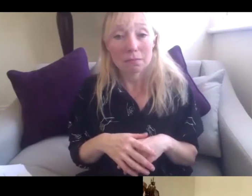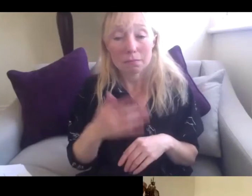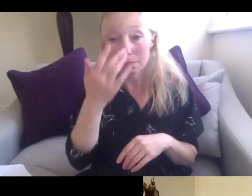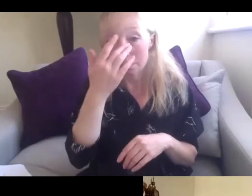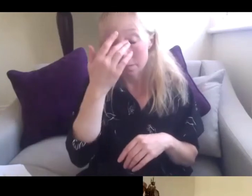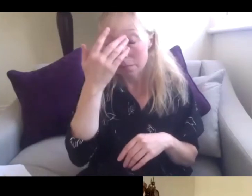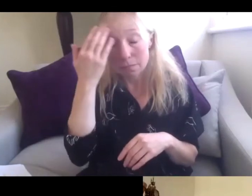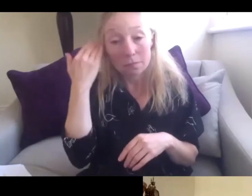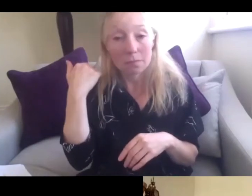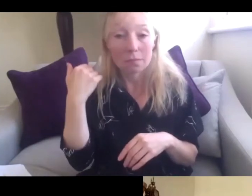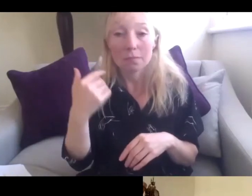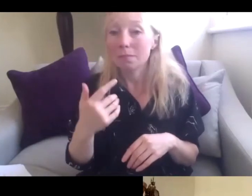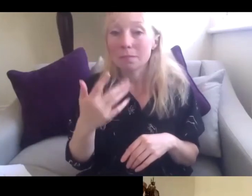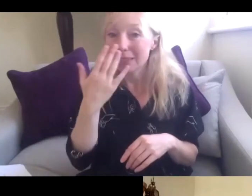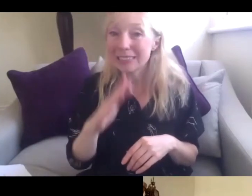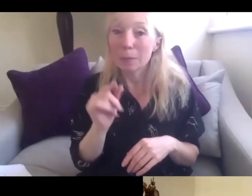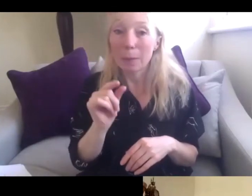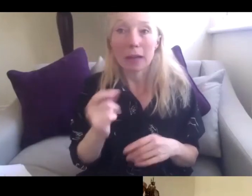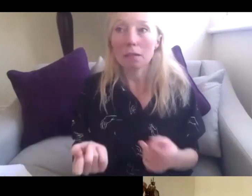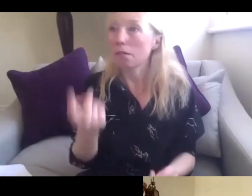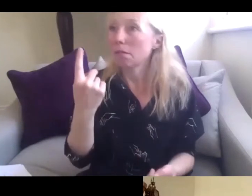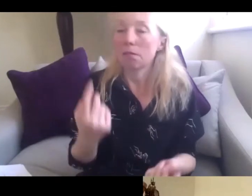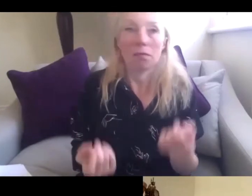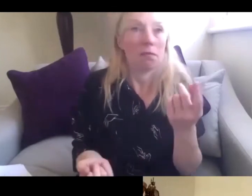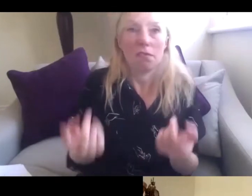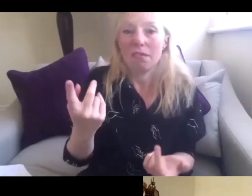random. I mean, there's a part of randomness of what the readers like,